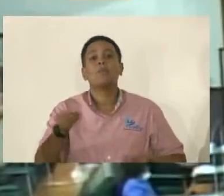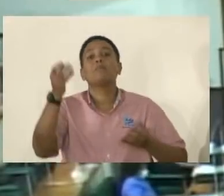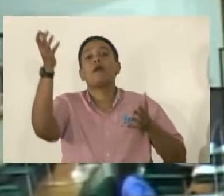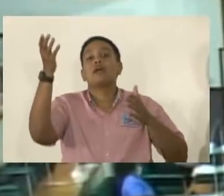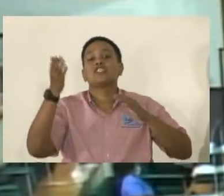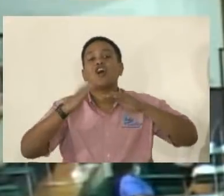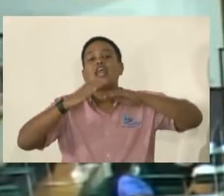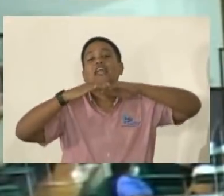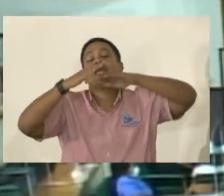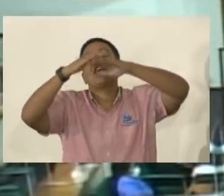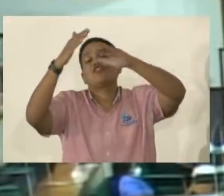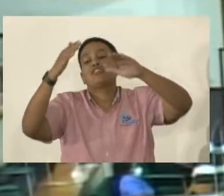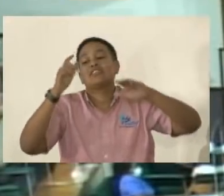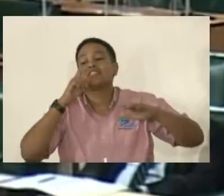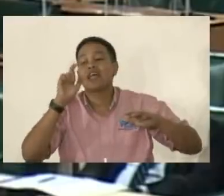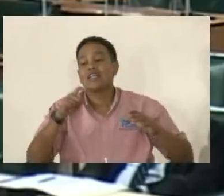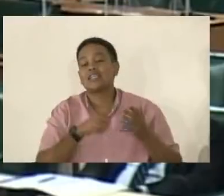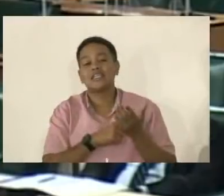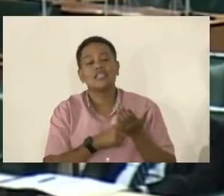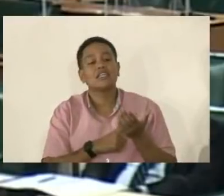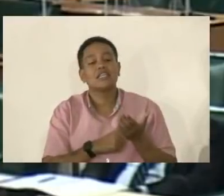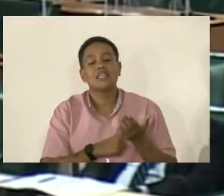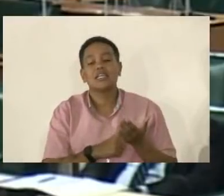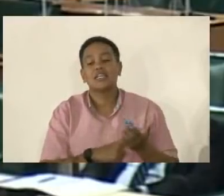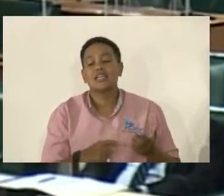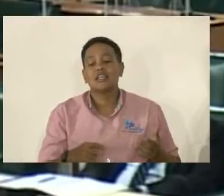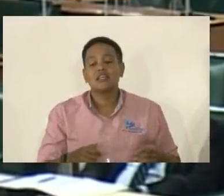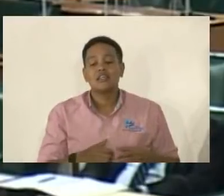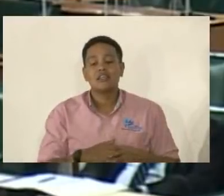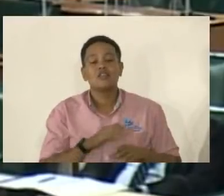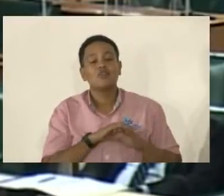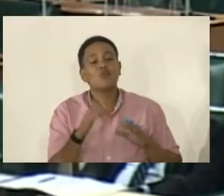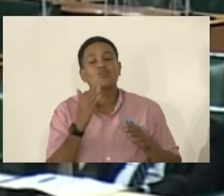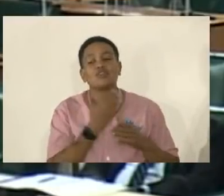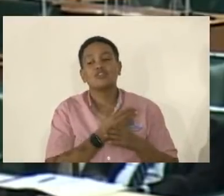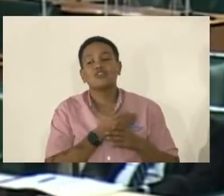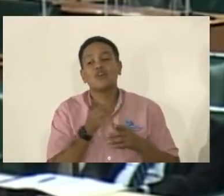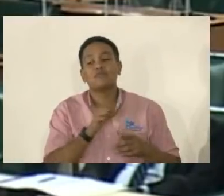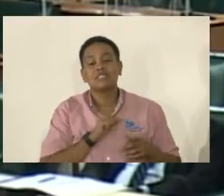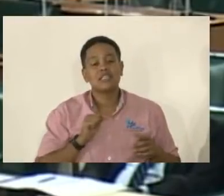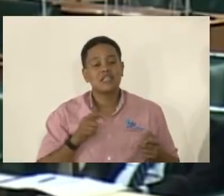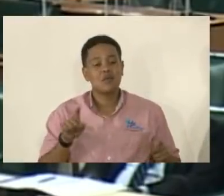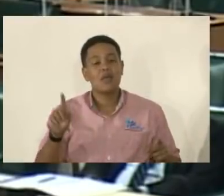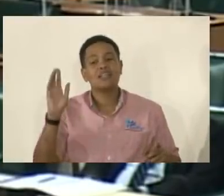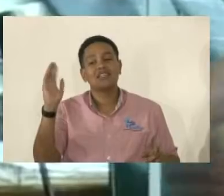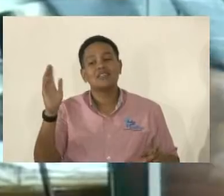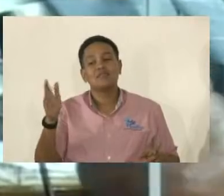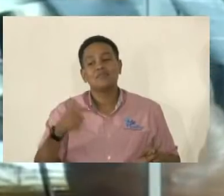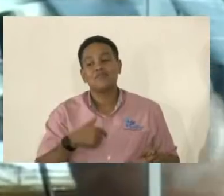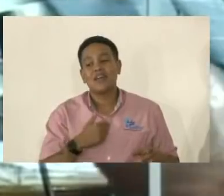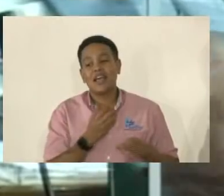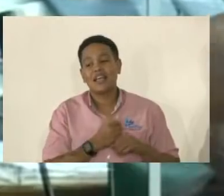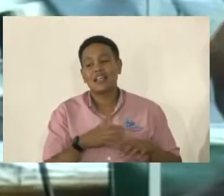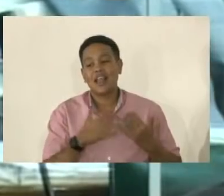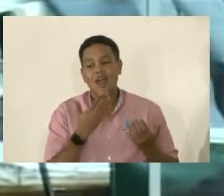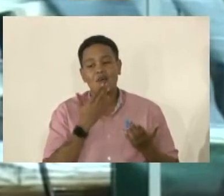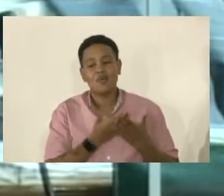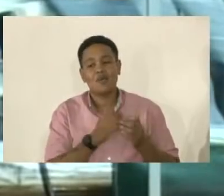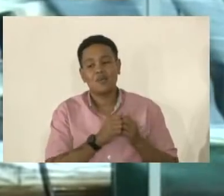Now, statistics and how you will not disturb the Senate. You know, I get along well with Senator